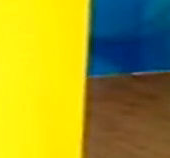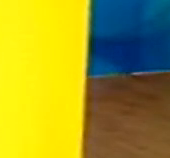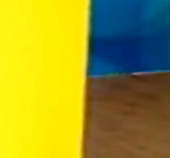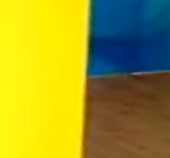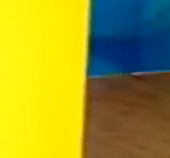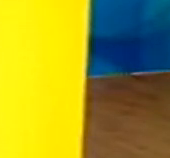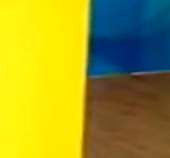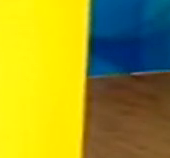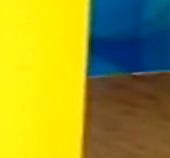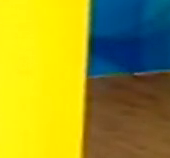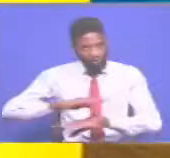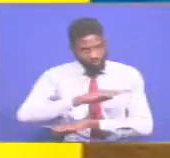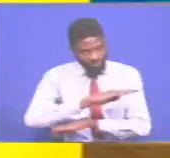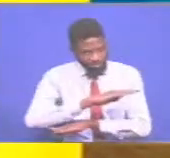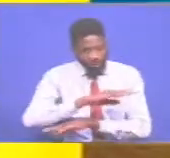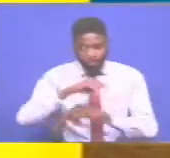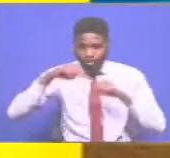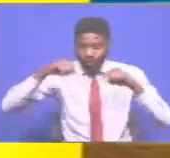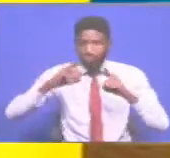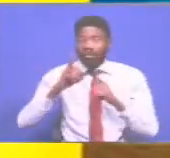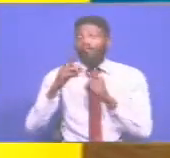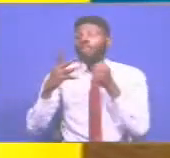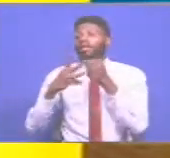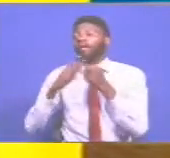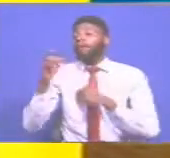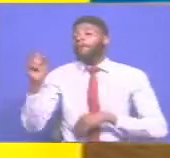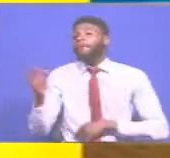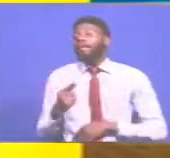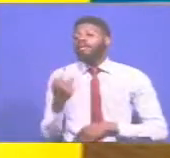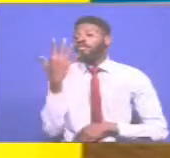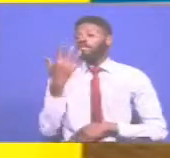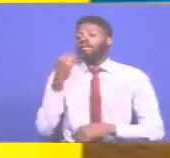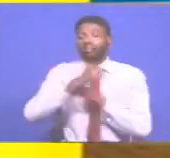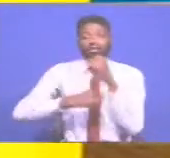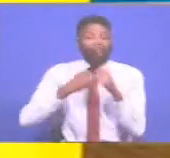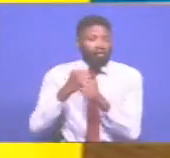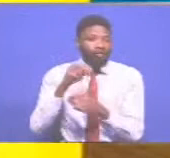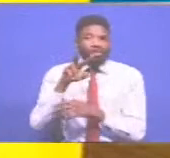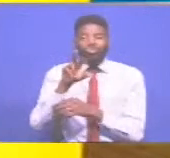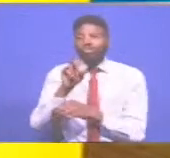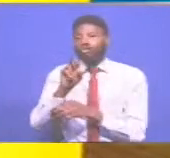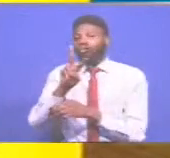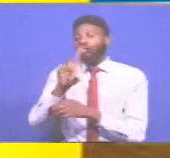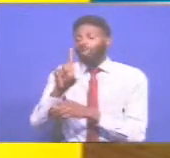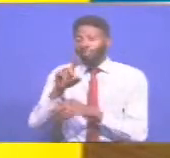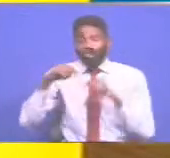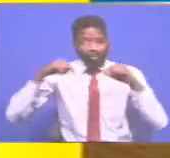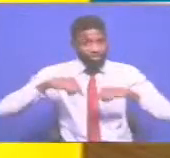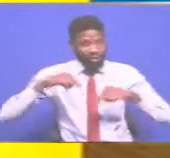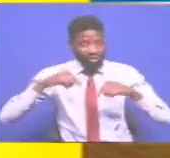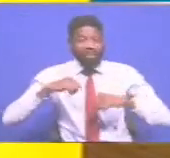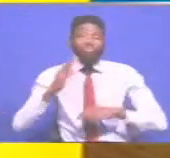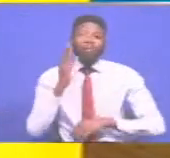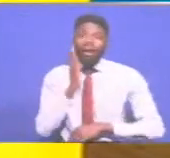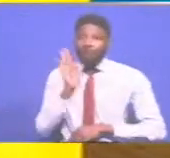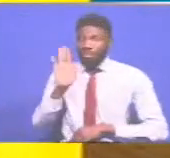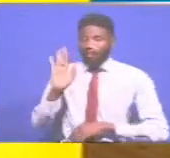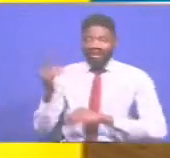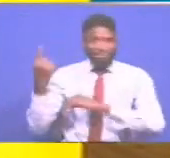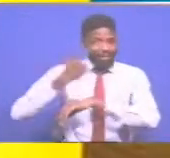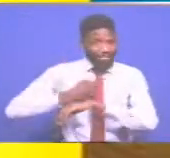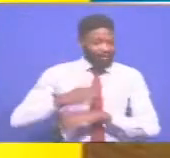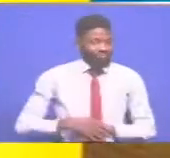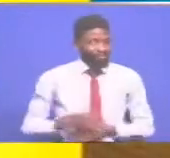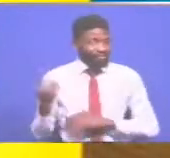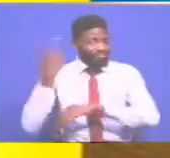Good afternoon to you. It's the 9th of May 2021. It's Mother's Day, and we must agree that a day is